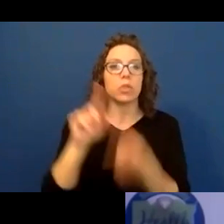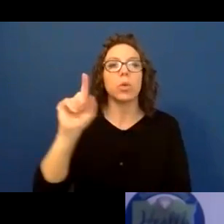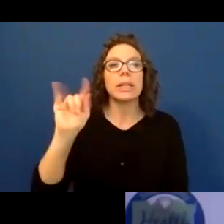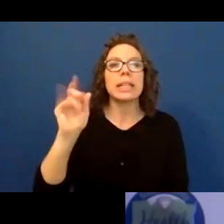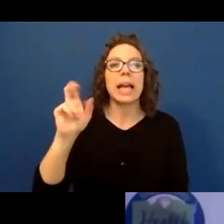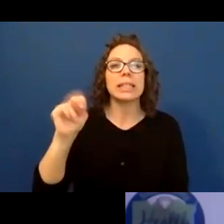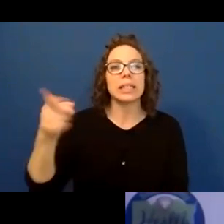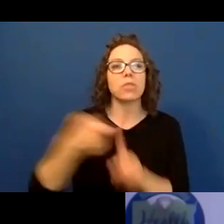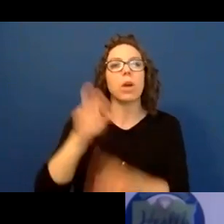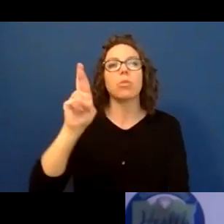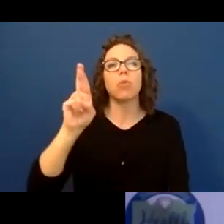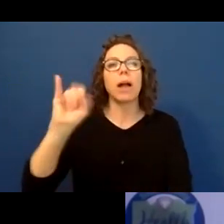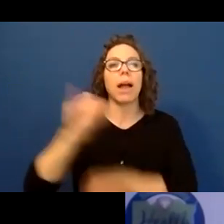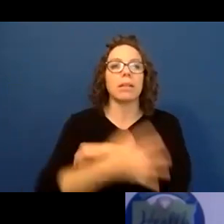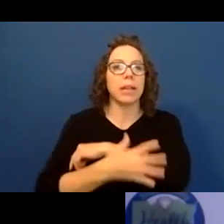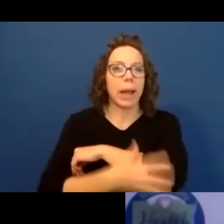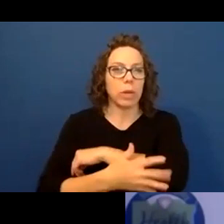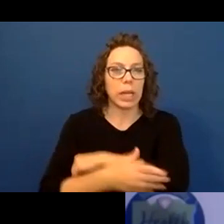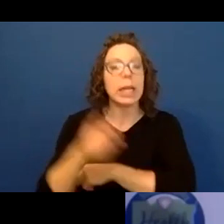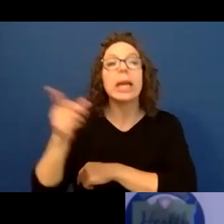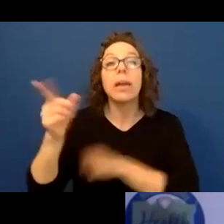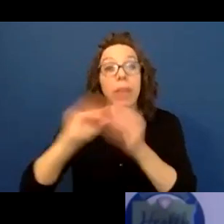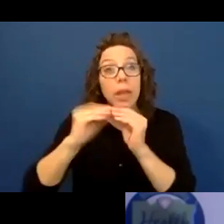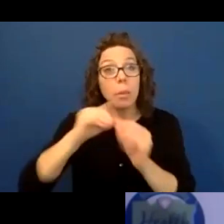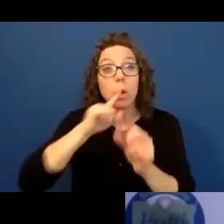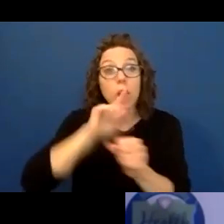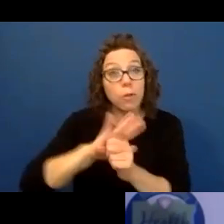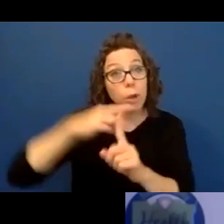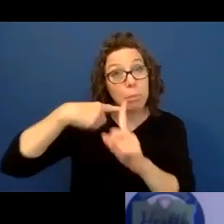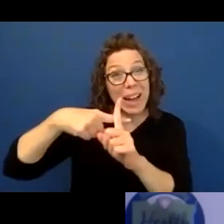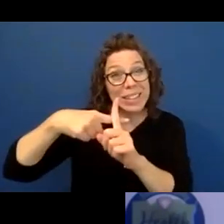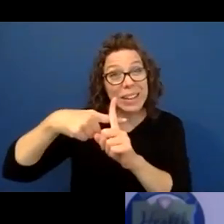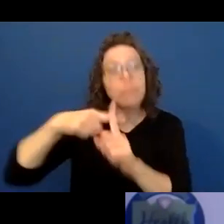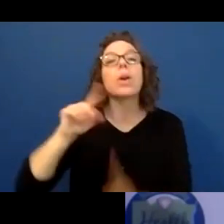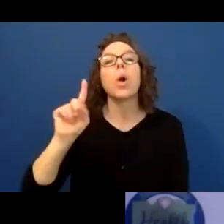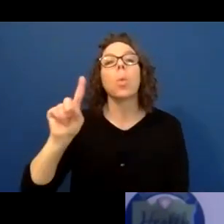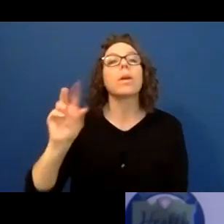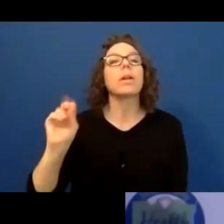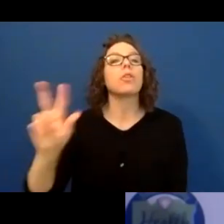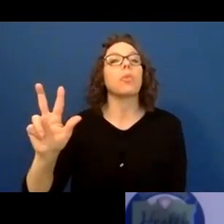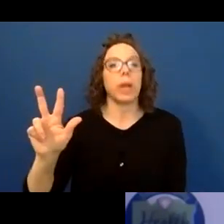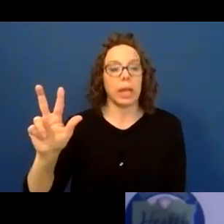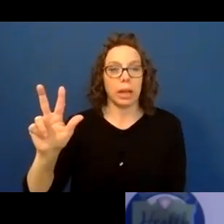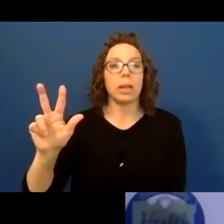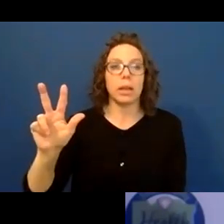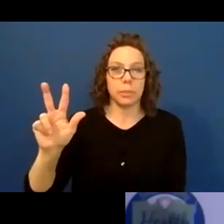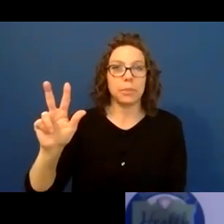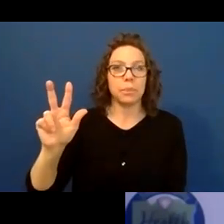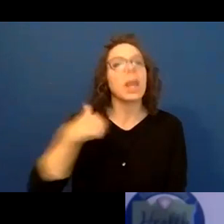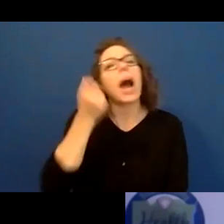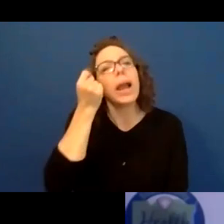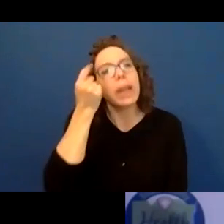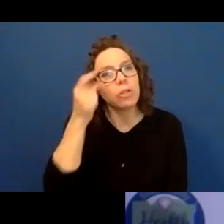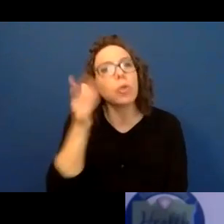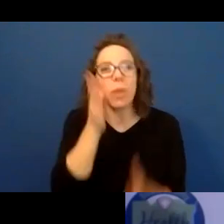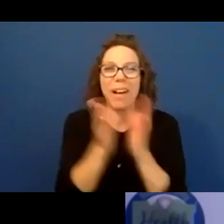Island County. And again, that number of confirmed positive cases is 103. And I understand that you will likely ask